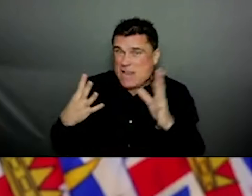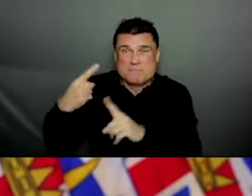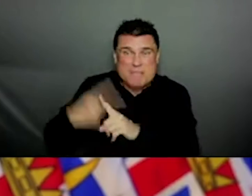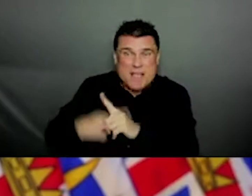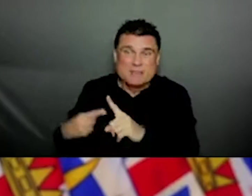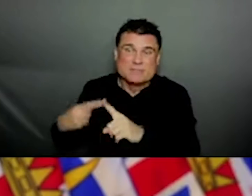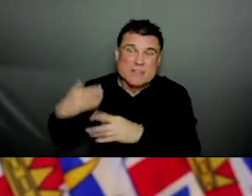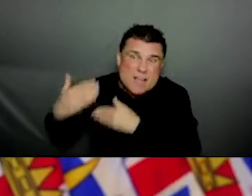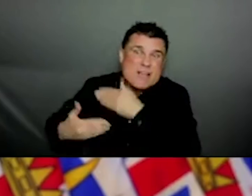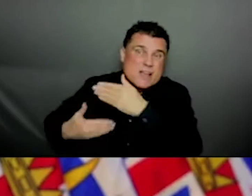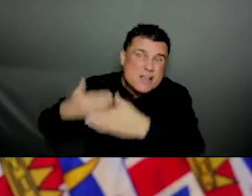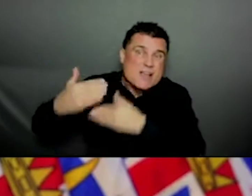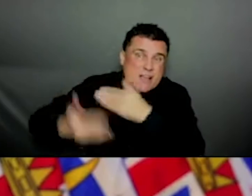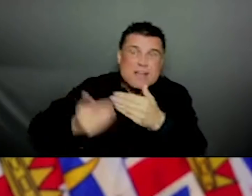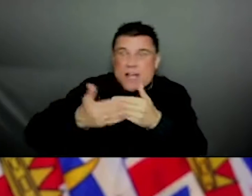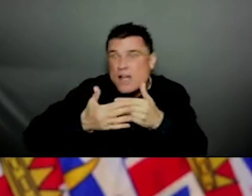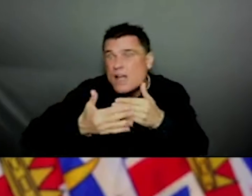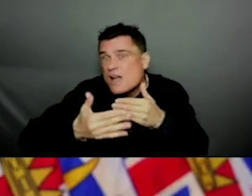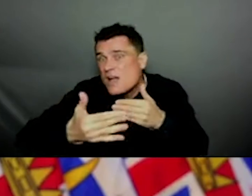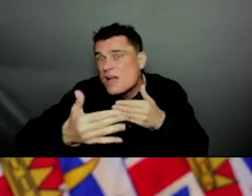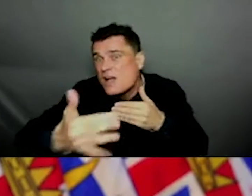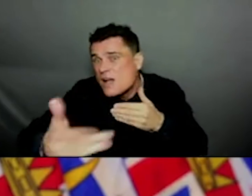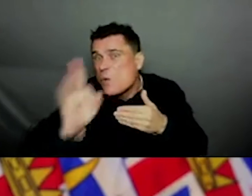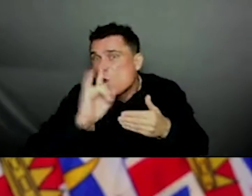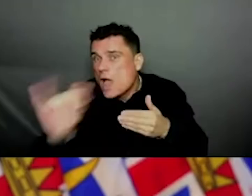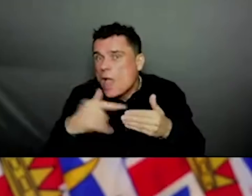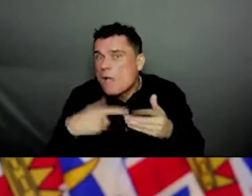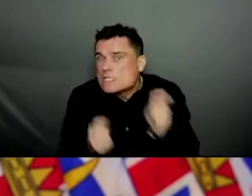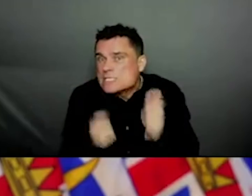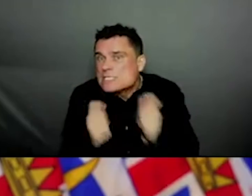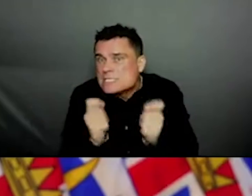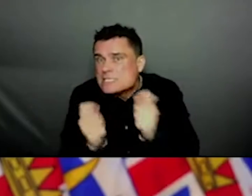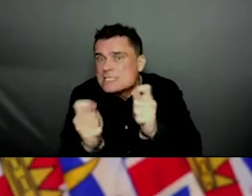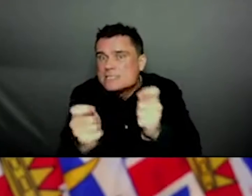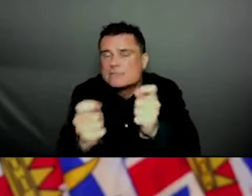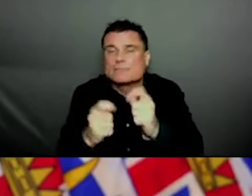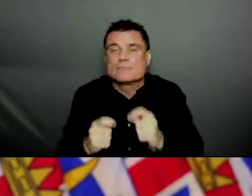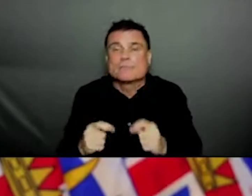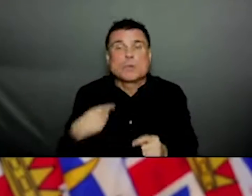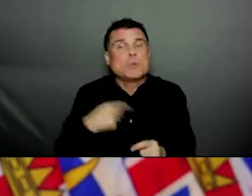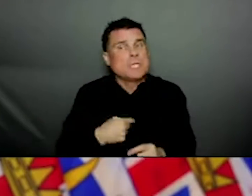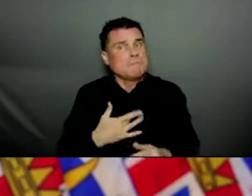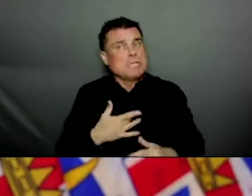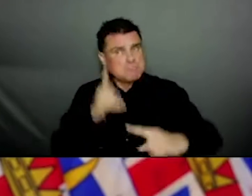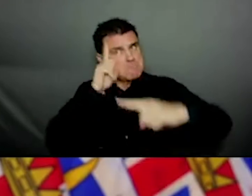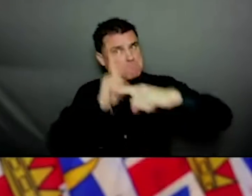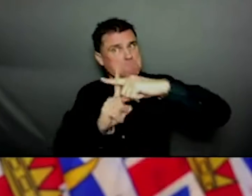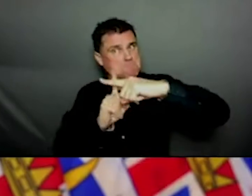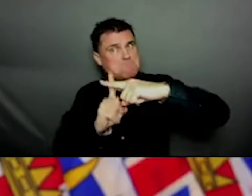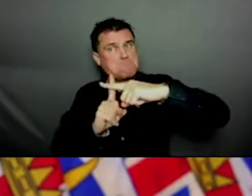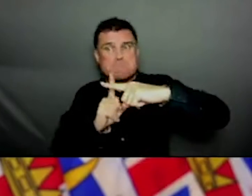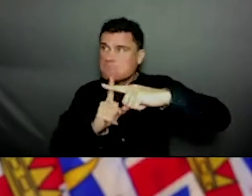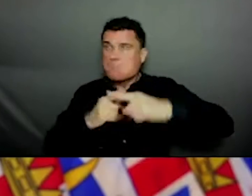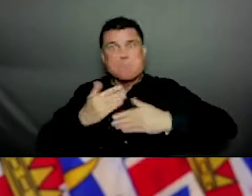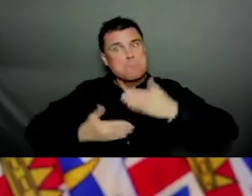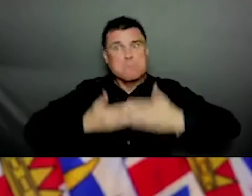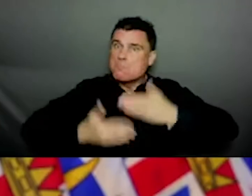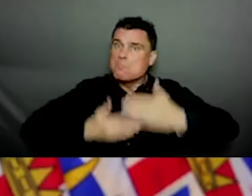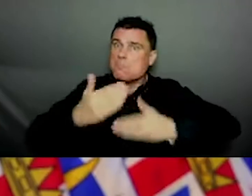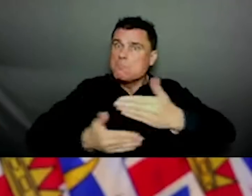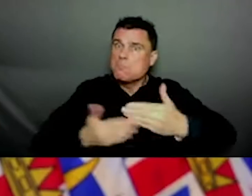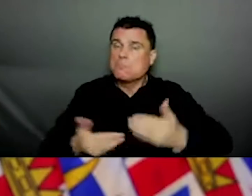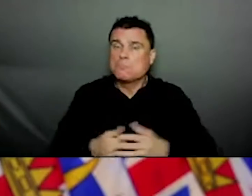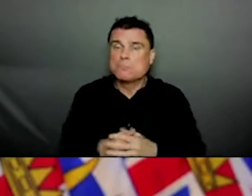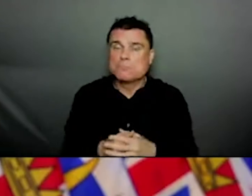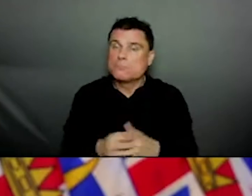receiving, but we're optimistic, and we are focused intensely on making sure we protect people in